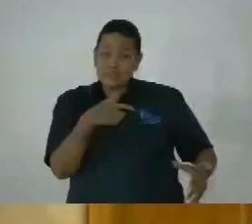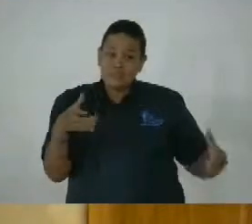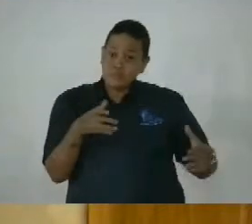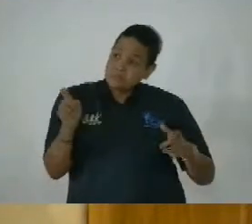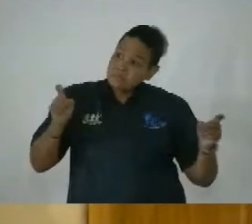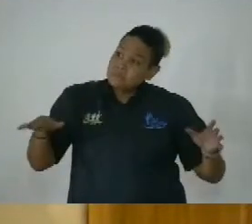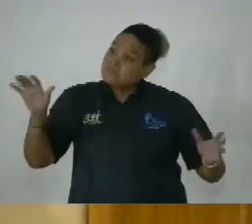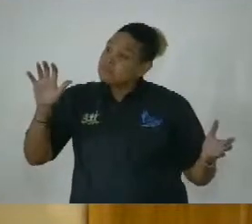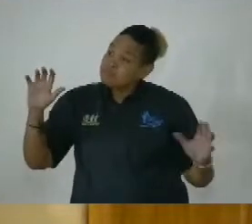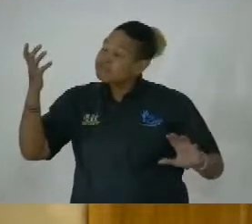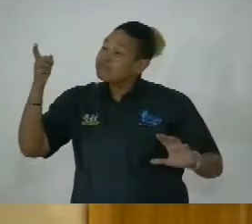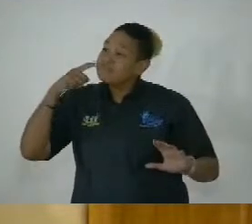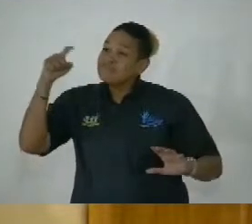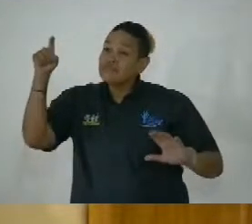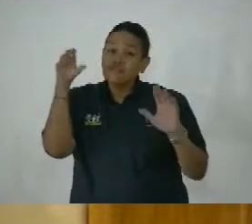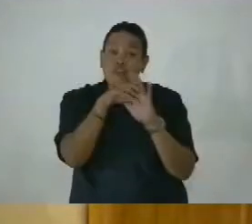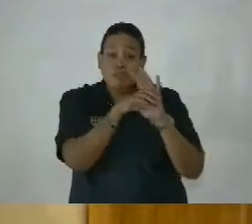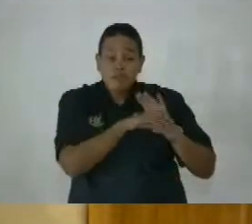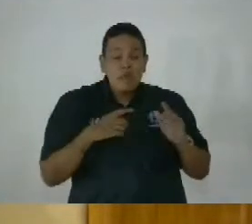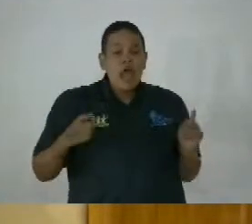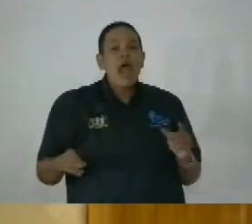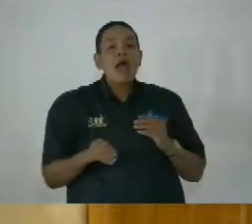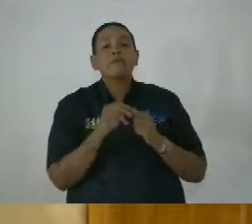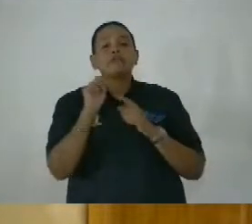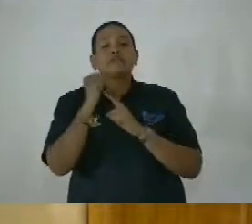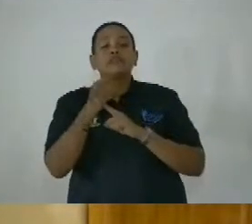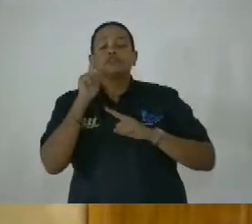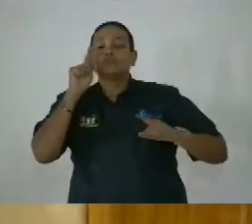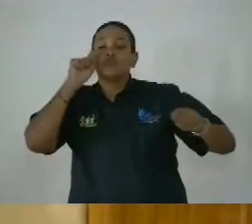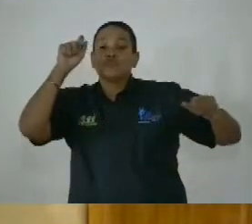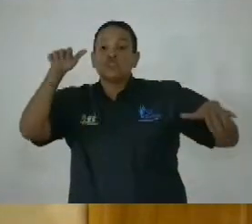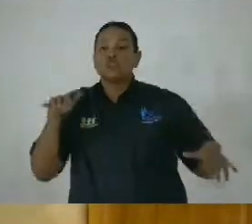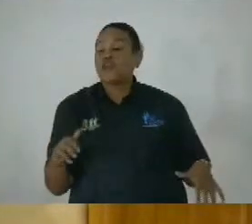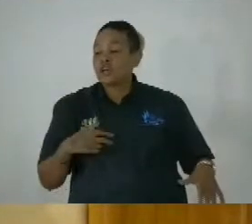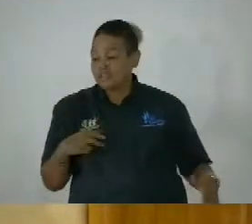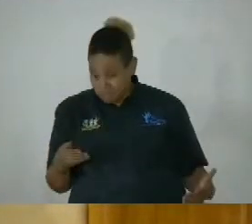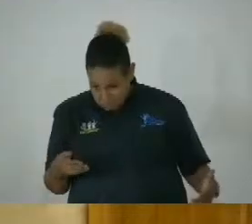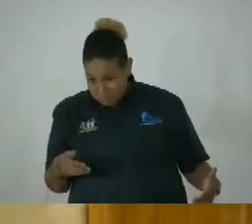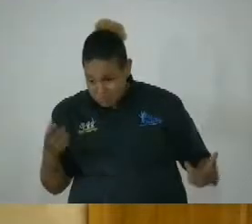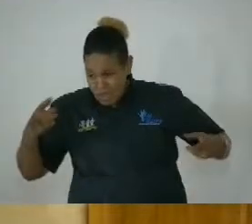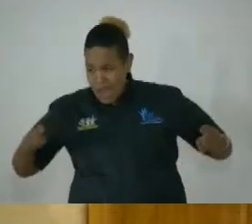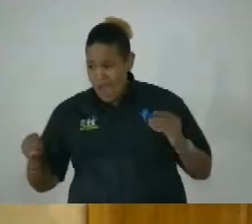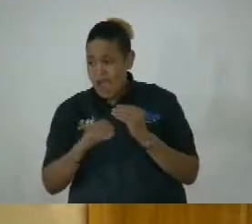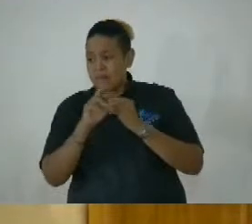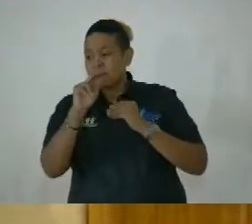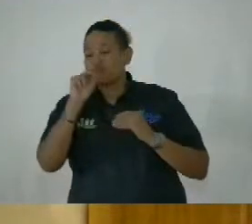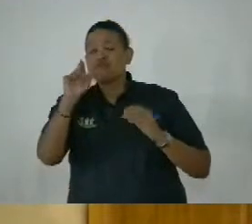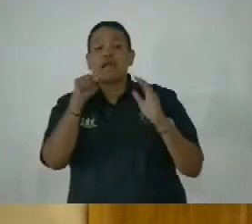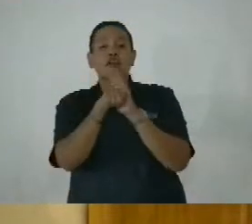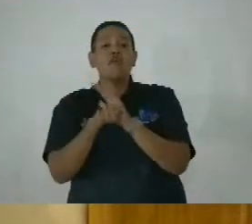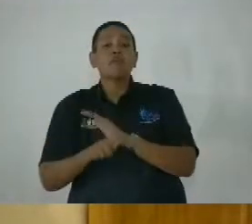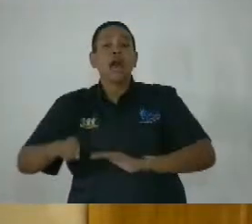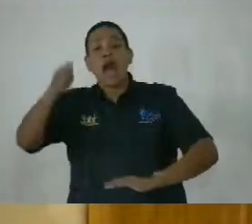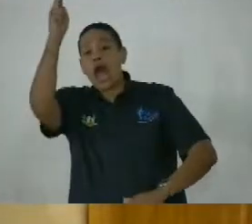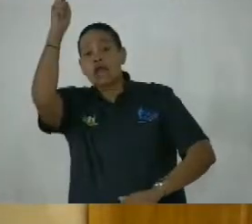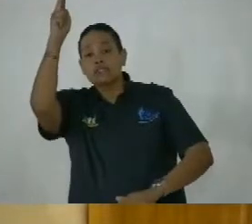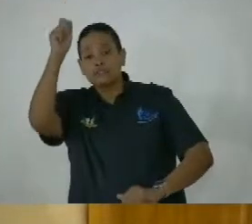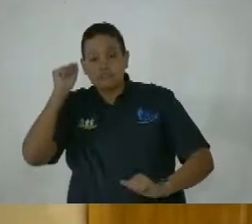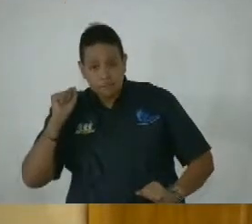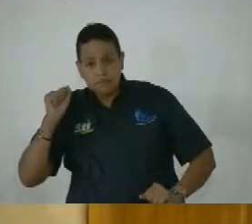the evolving nature of criminality, the situation was alarming, and the rate of homicide was indeed